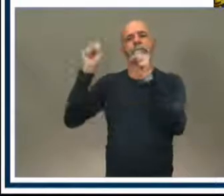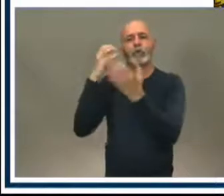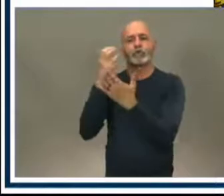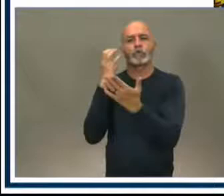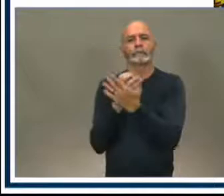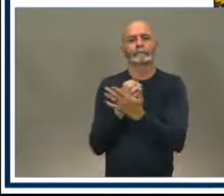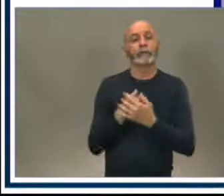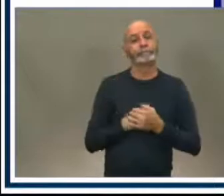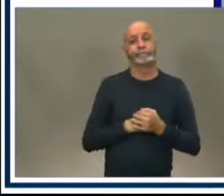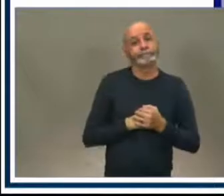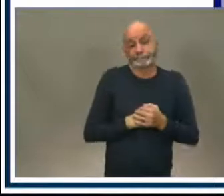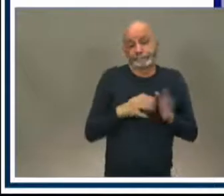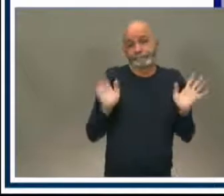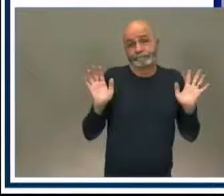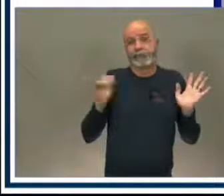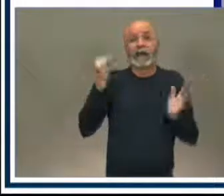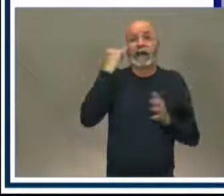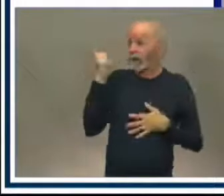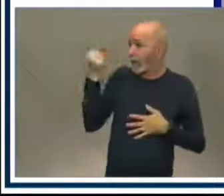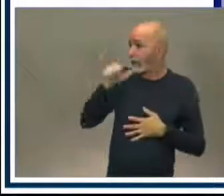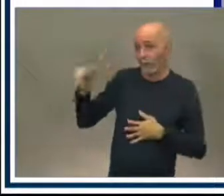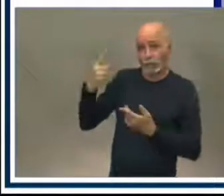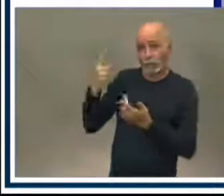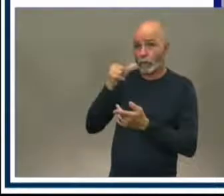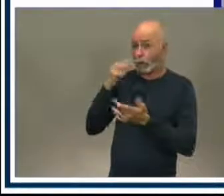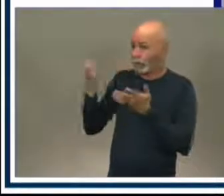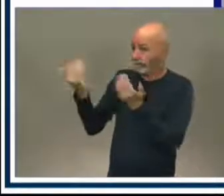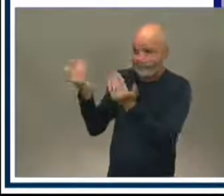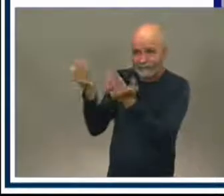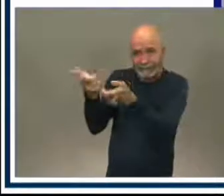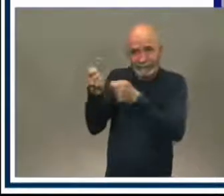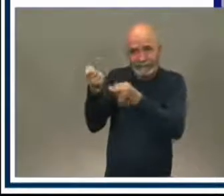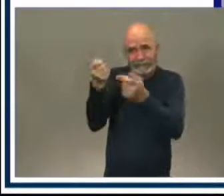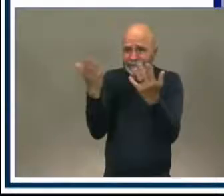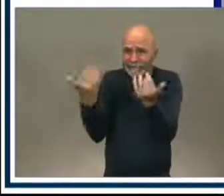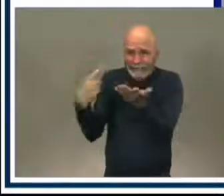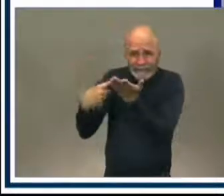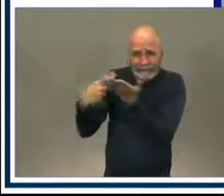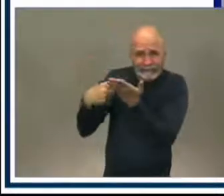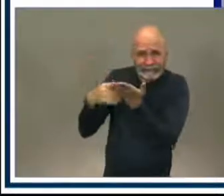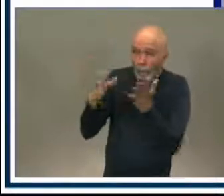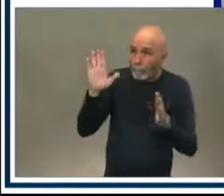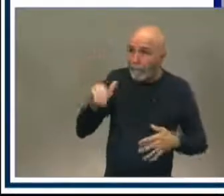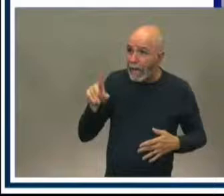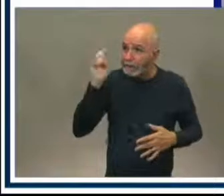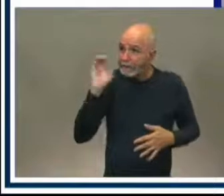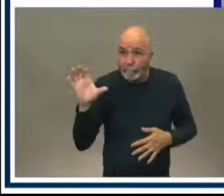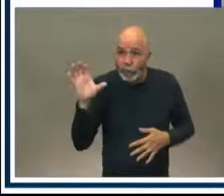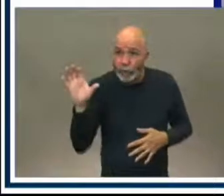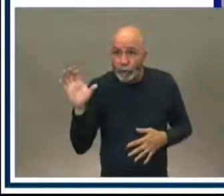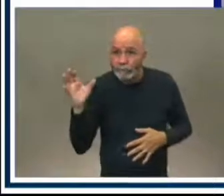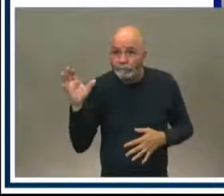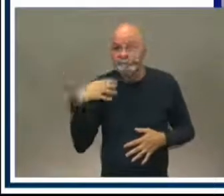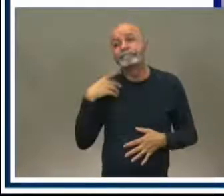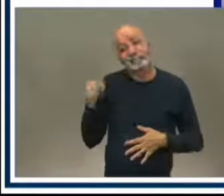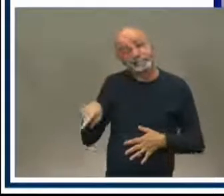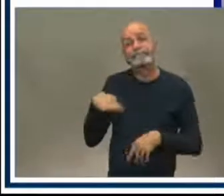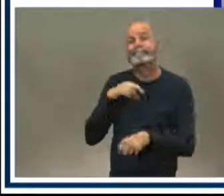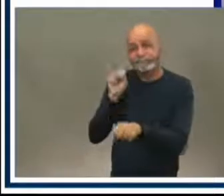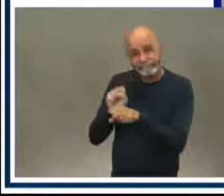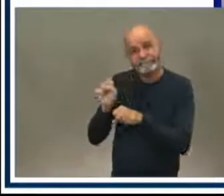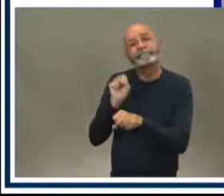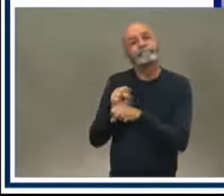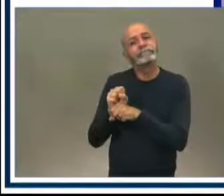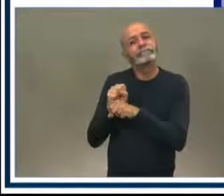anyone. They can. I wish they'd come and do that tomorrow, right? But if it's in December, we're definitely going to work with them. This is not about